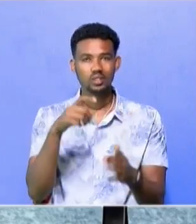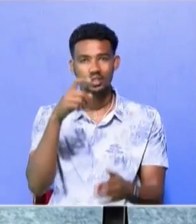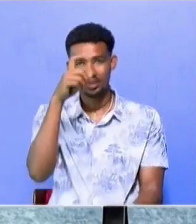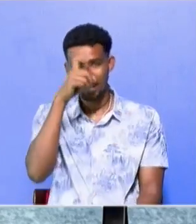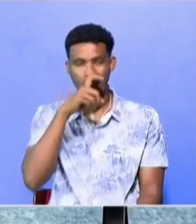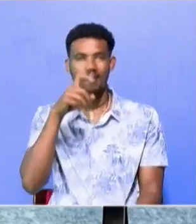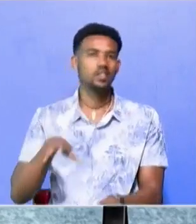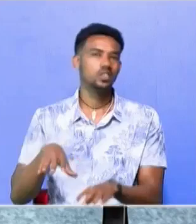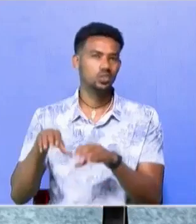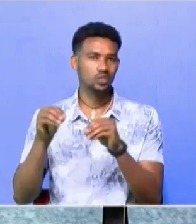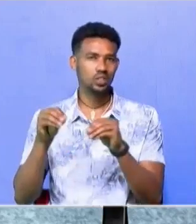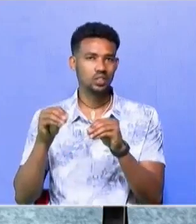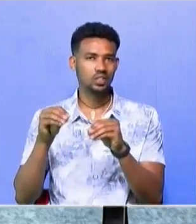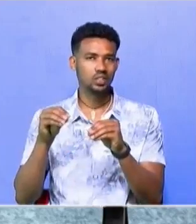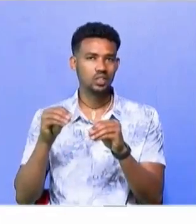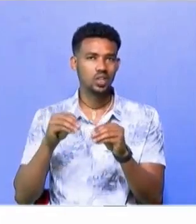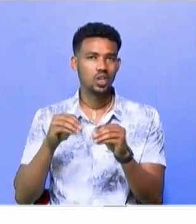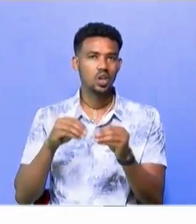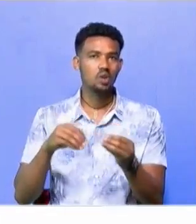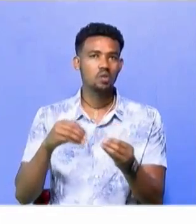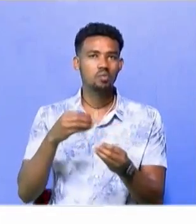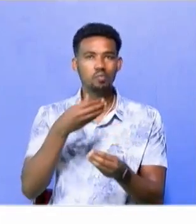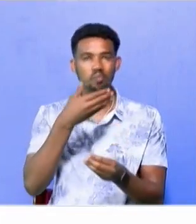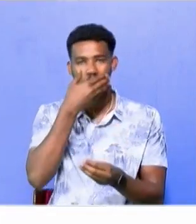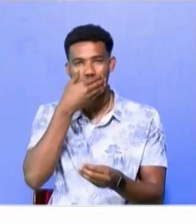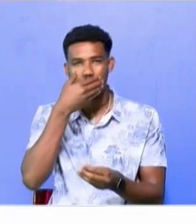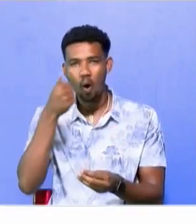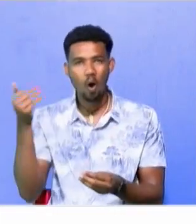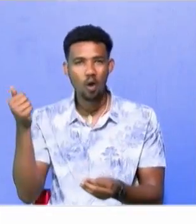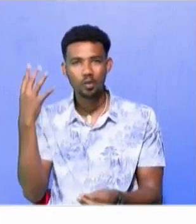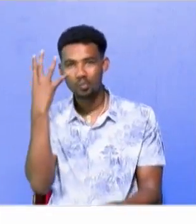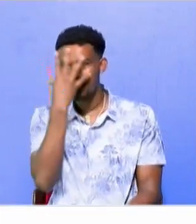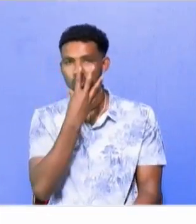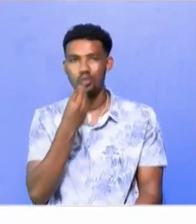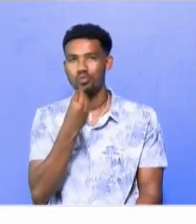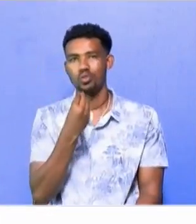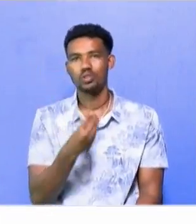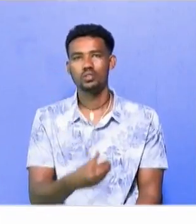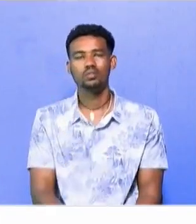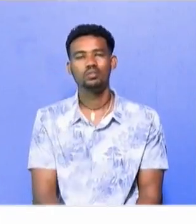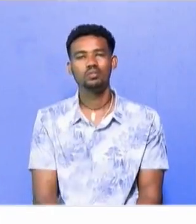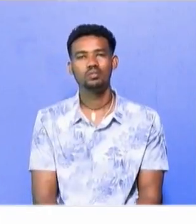Bravo, students. More beautiful.